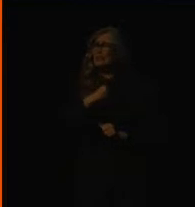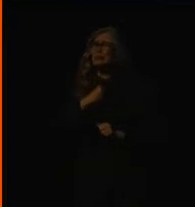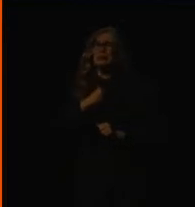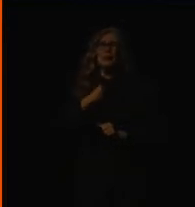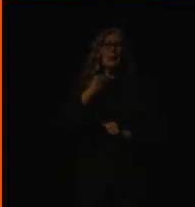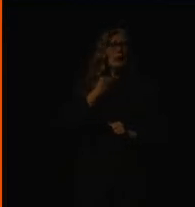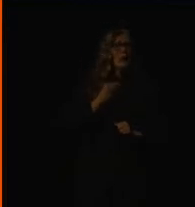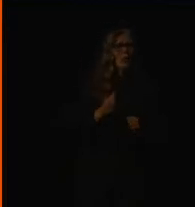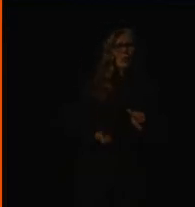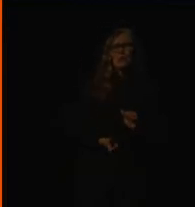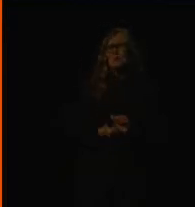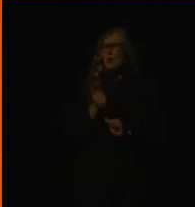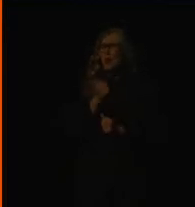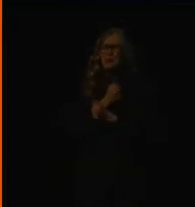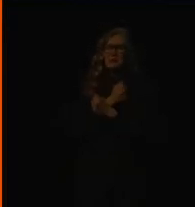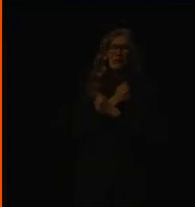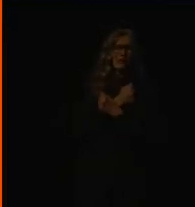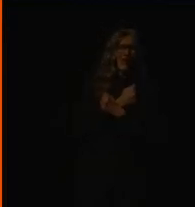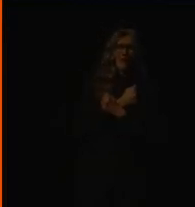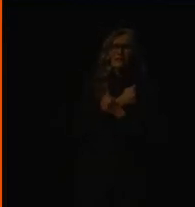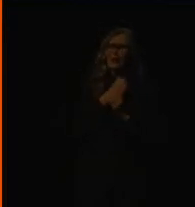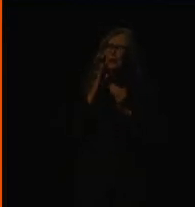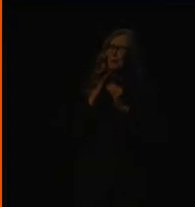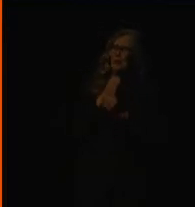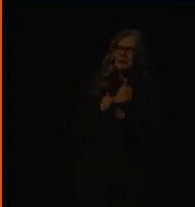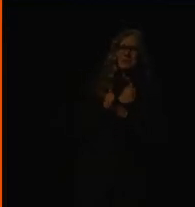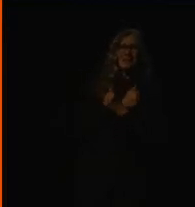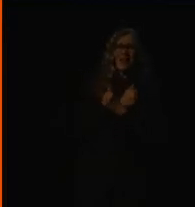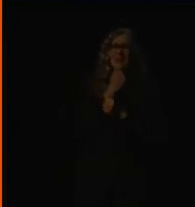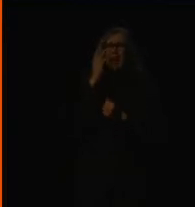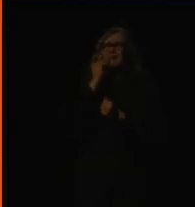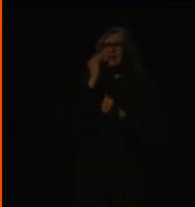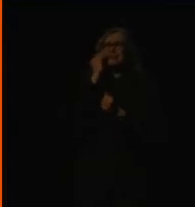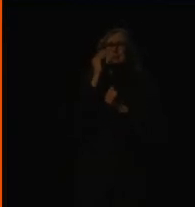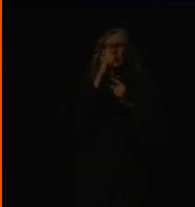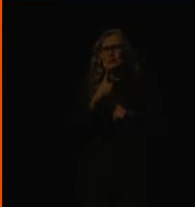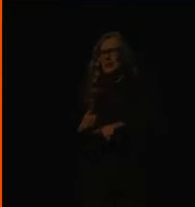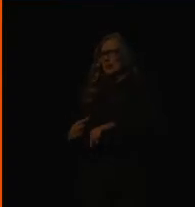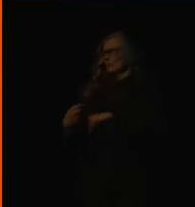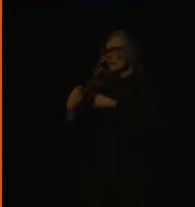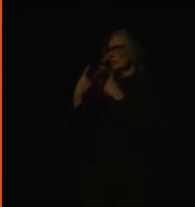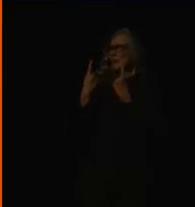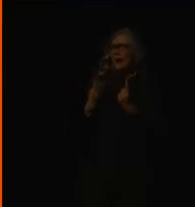love I have ever had in my life.